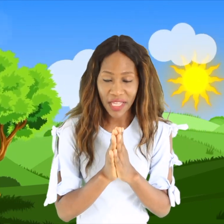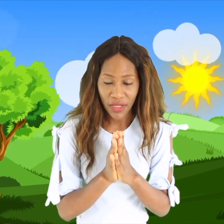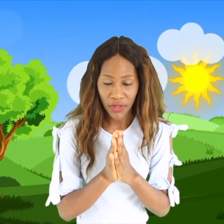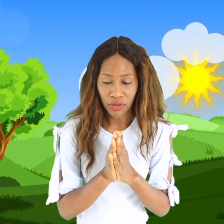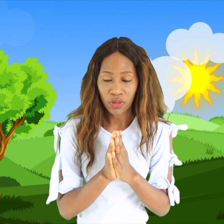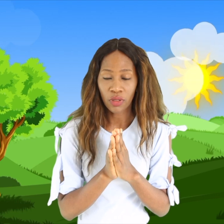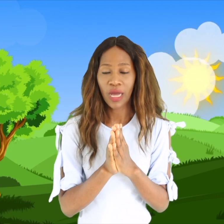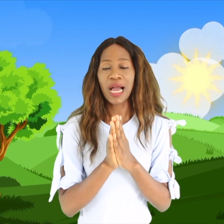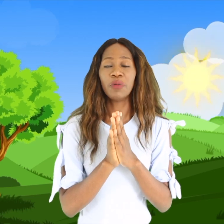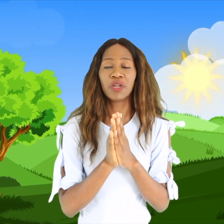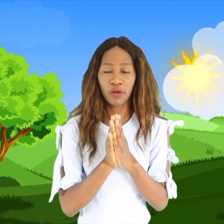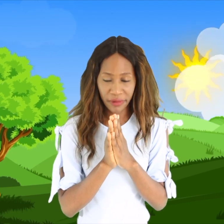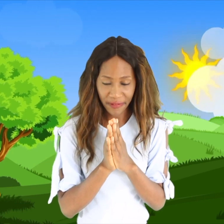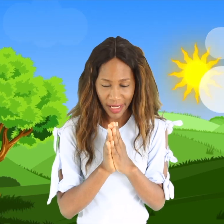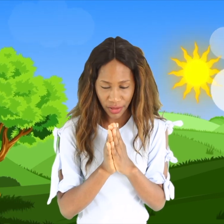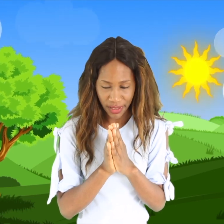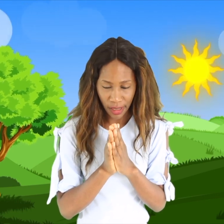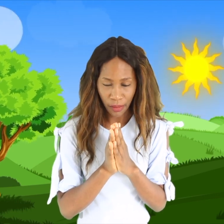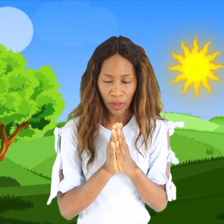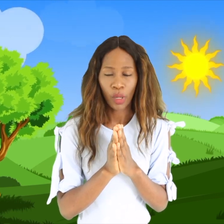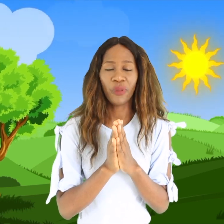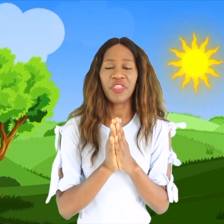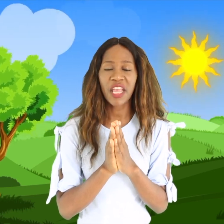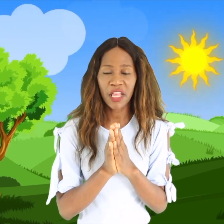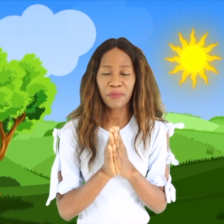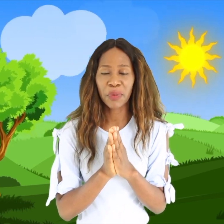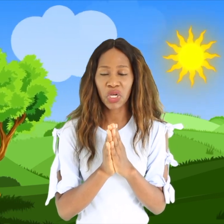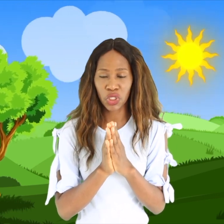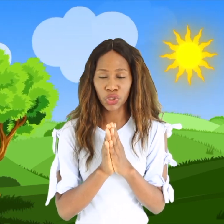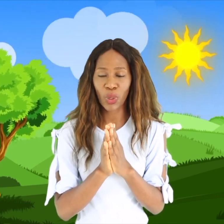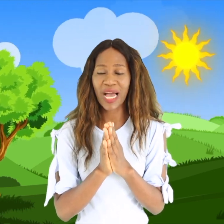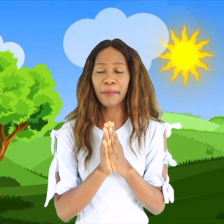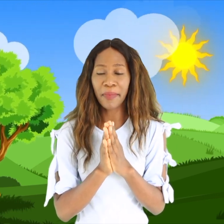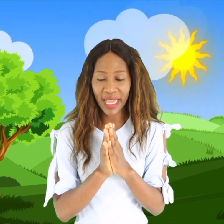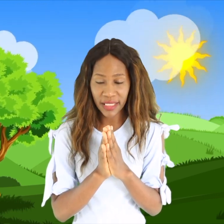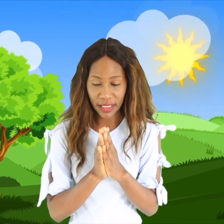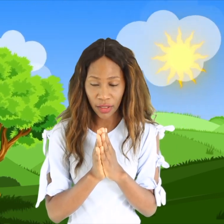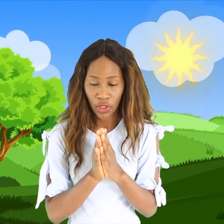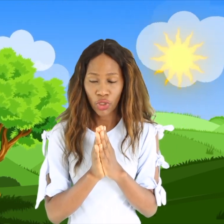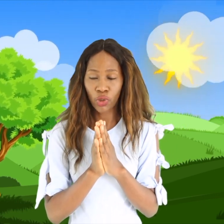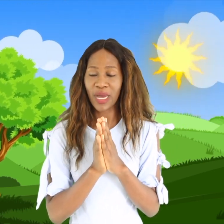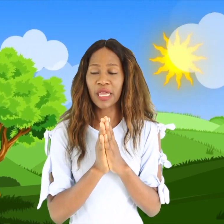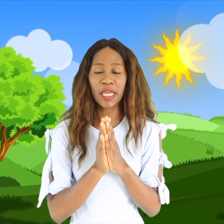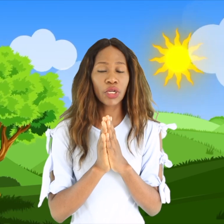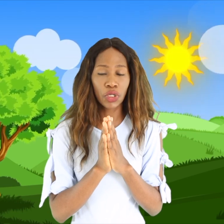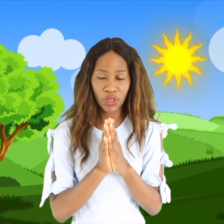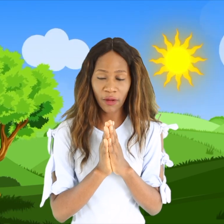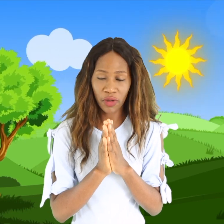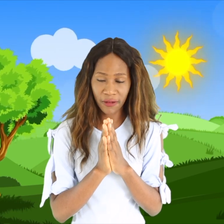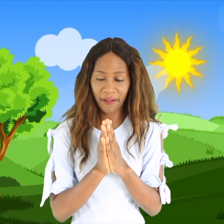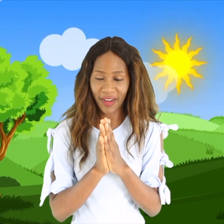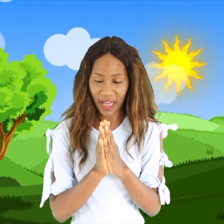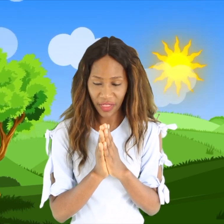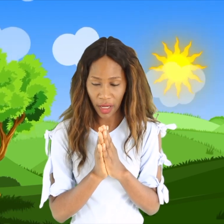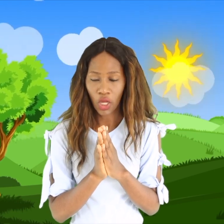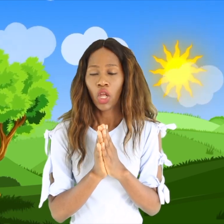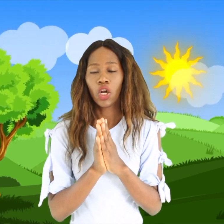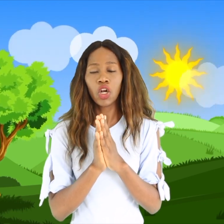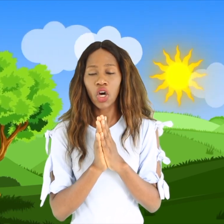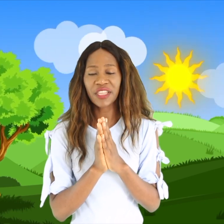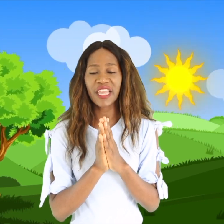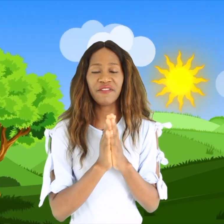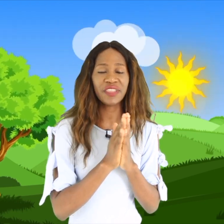Lord, we thank you and we glorify your name. We thank you because you are amazing. You are a good